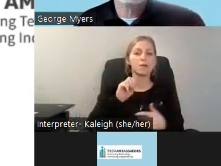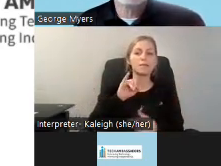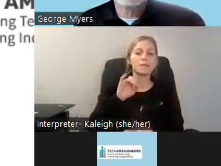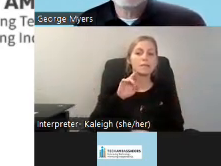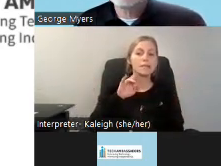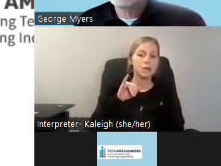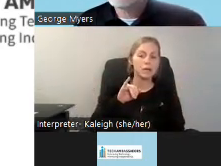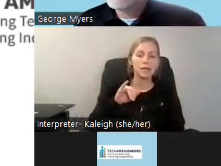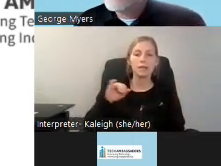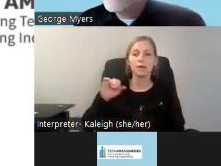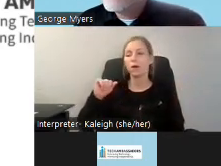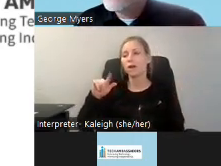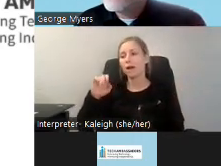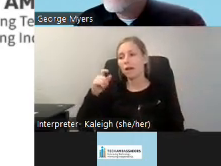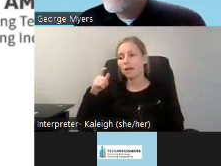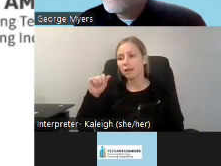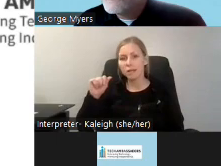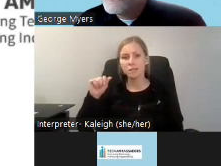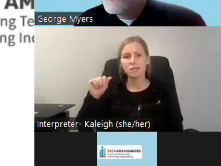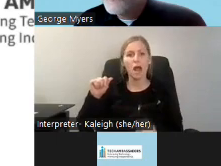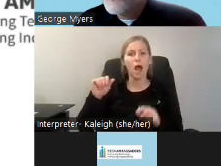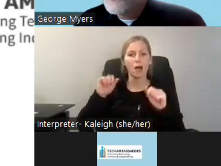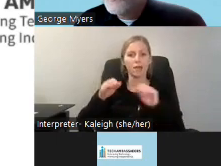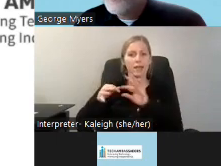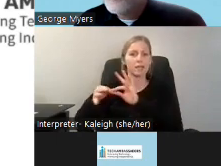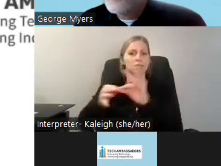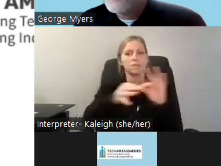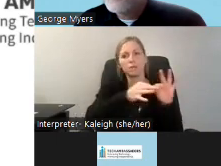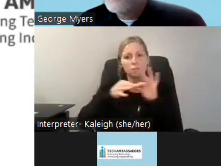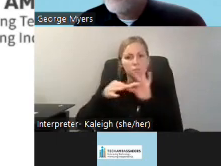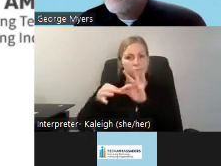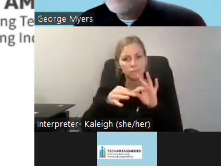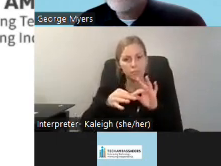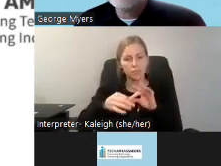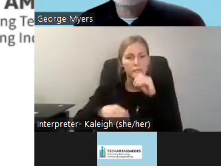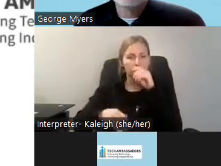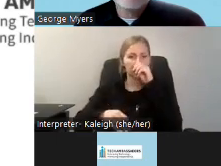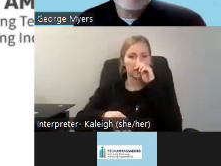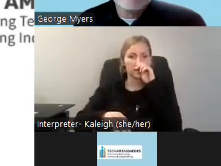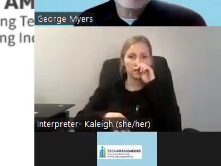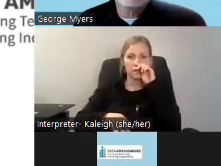can like work through Alexa.